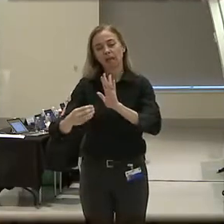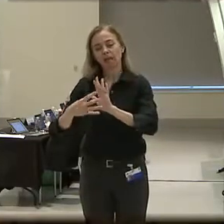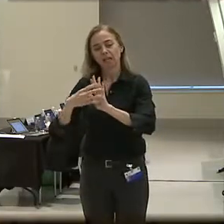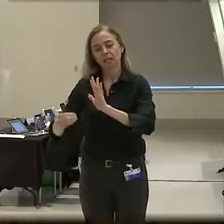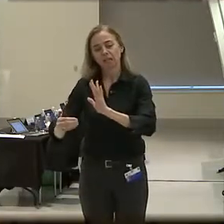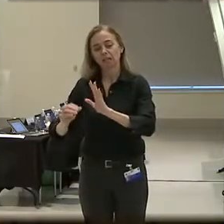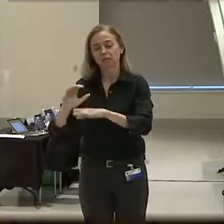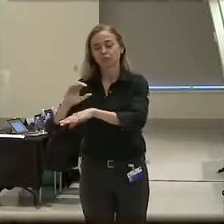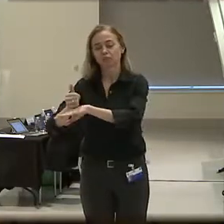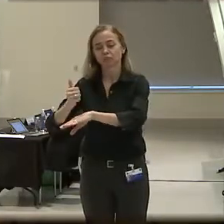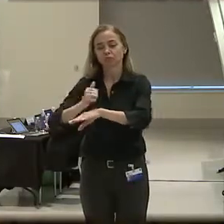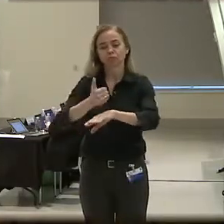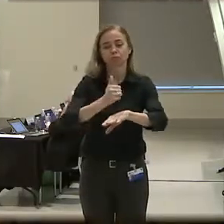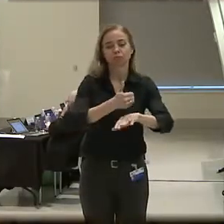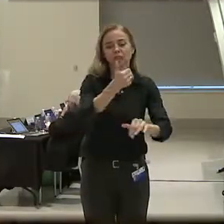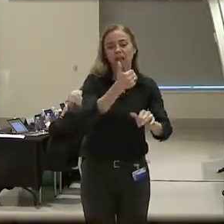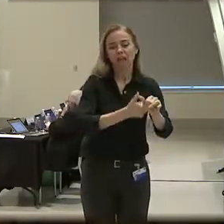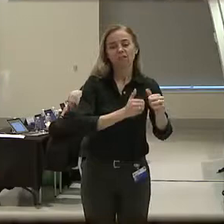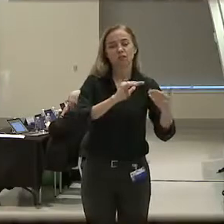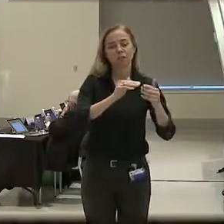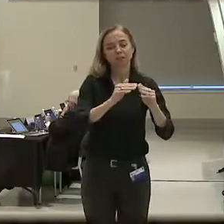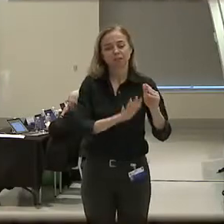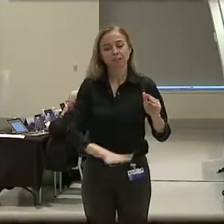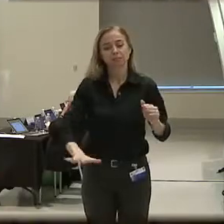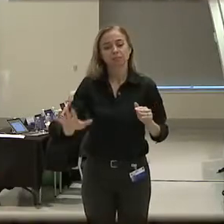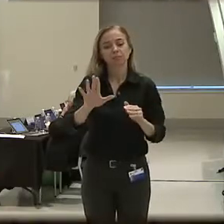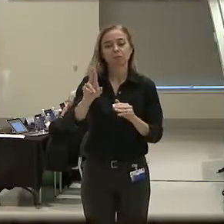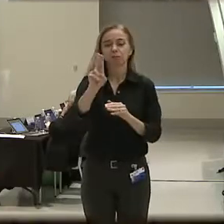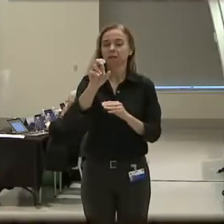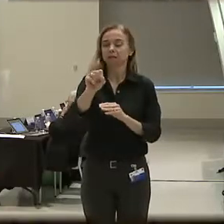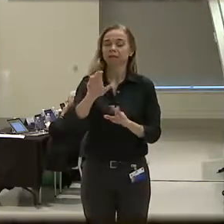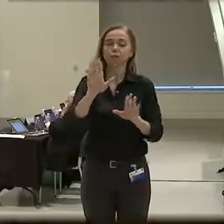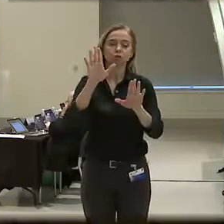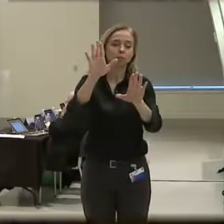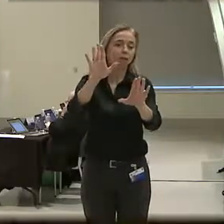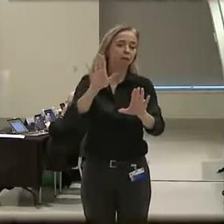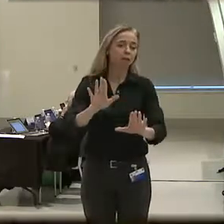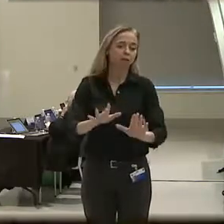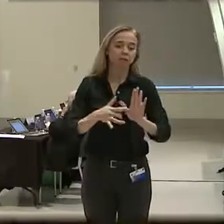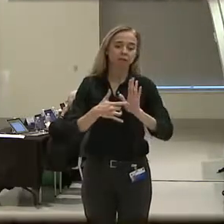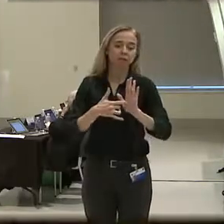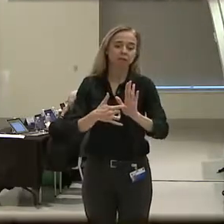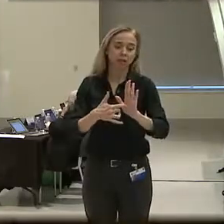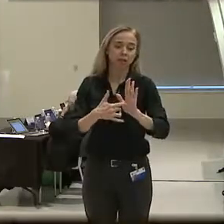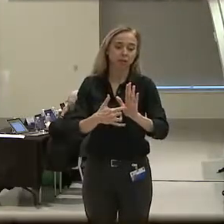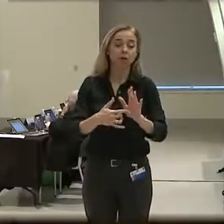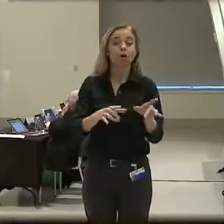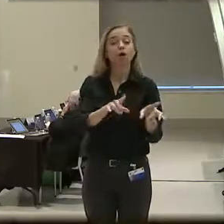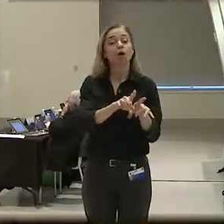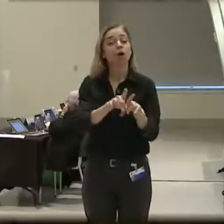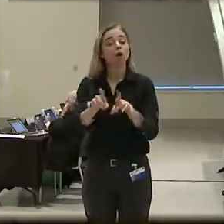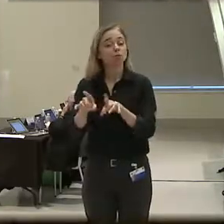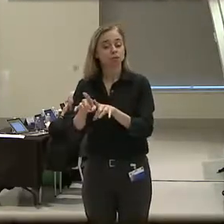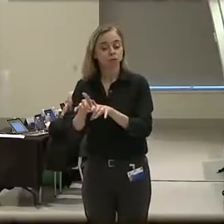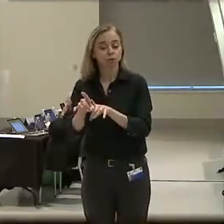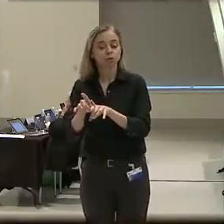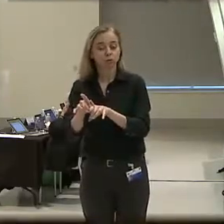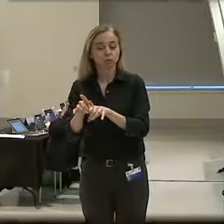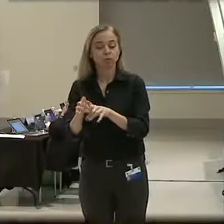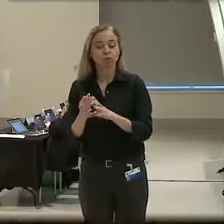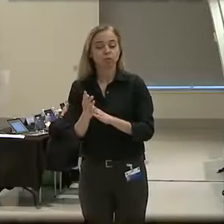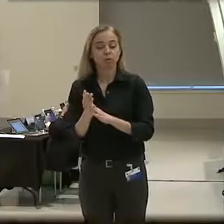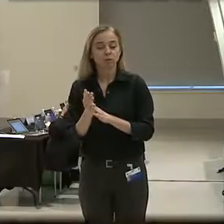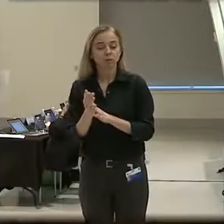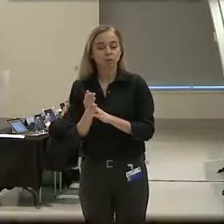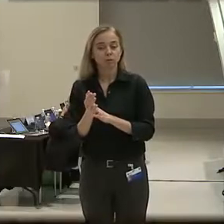every city across the United States. It's a tremendous example for us. And I also know it costs a lot of money,